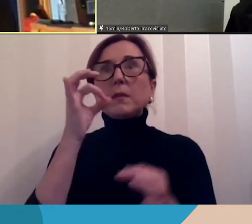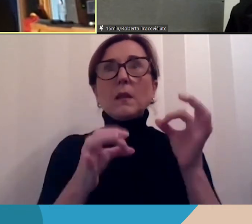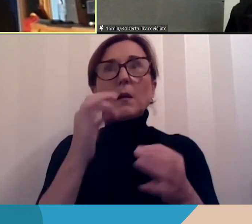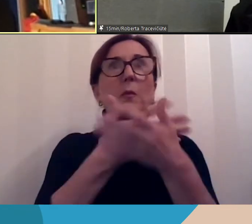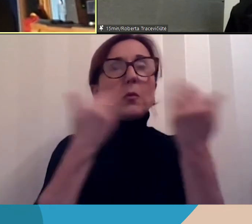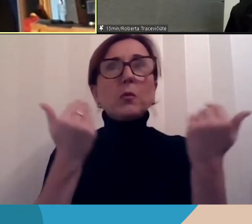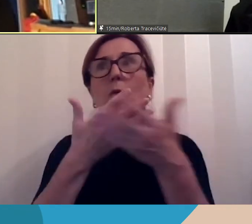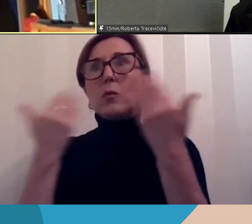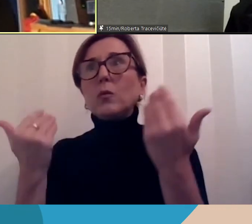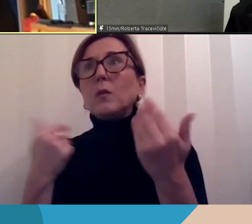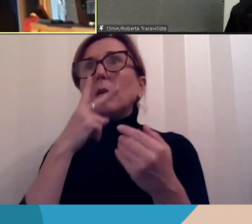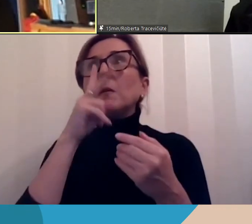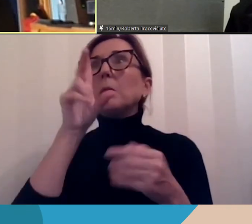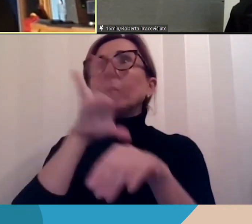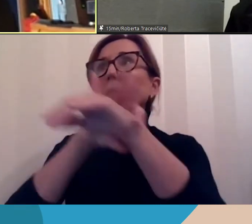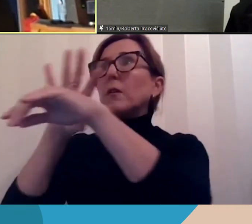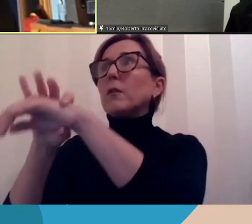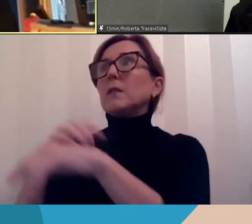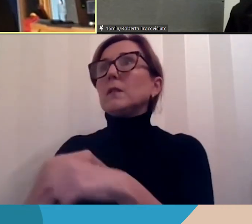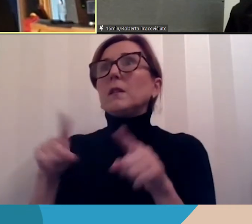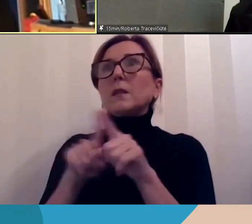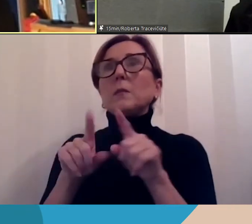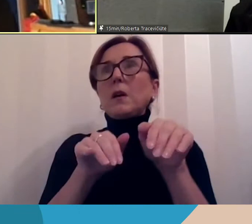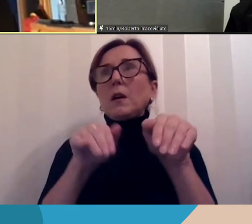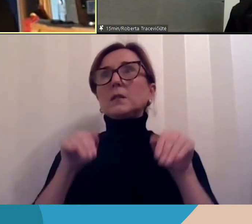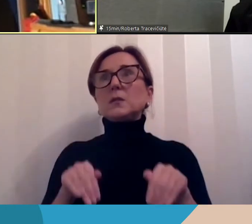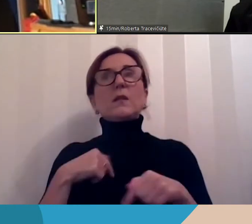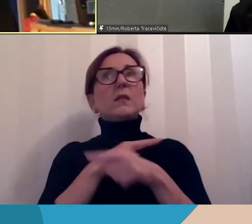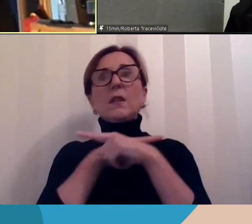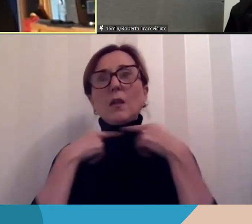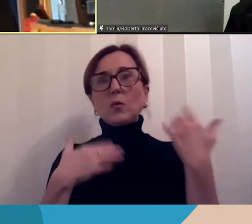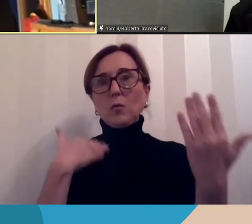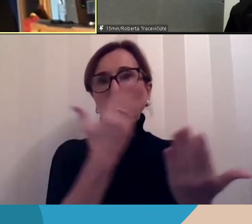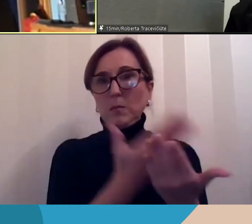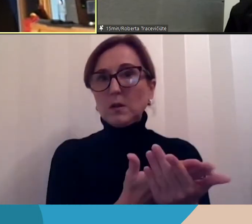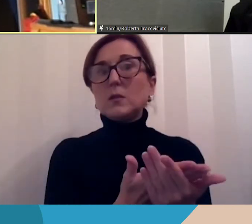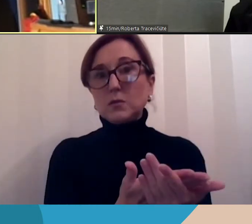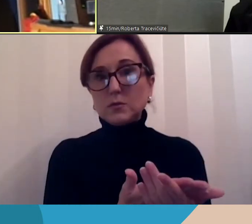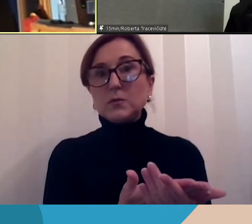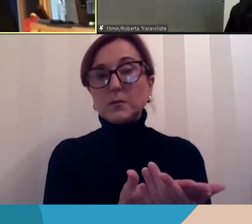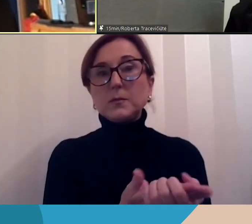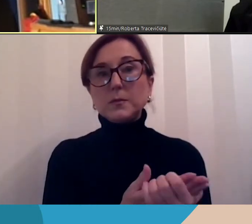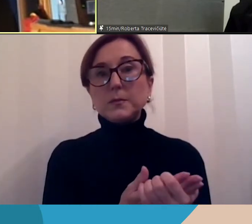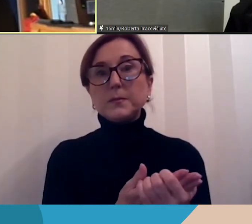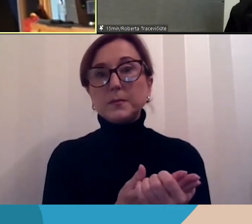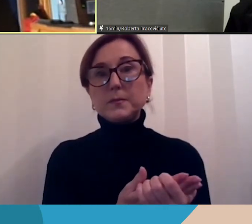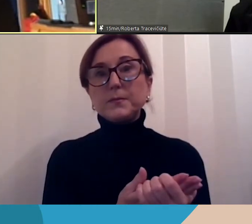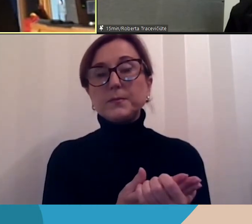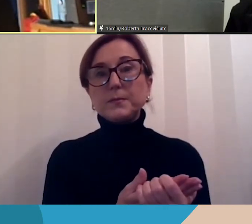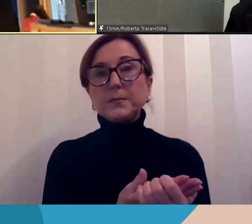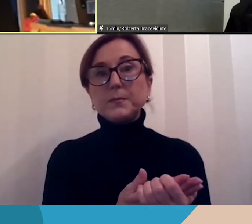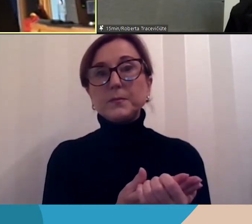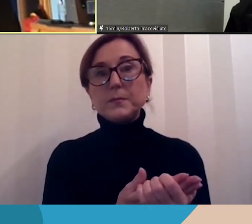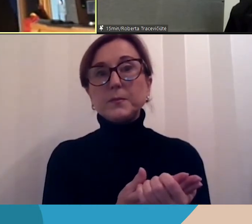not convicted for the hate crimes or for the hate speech. So people are simply afraid and they do not want to waste their